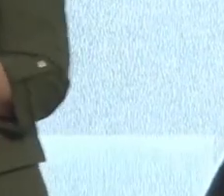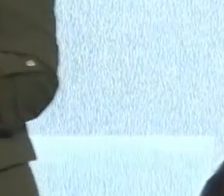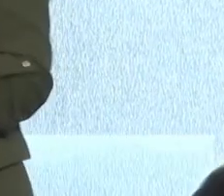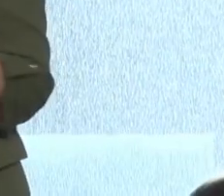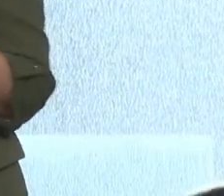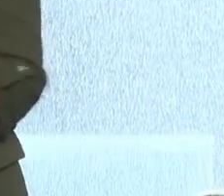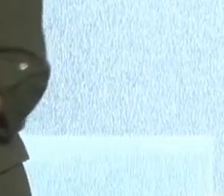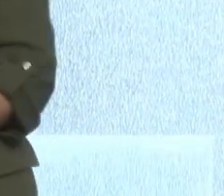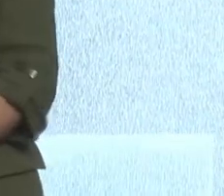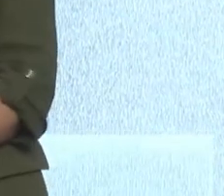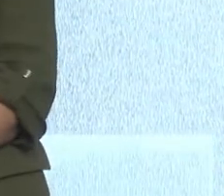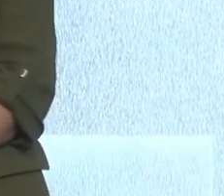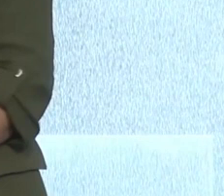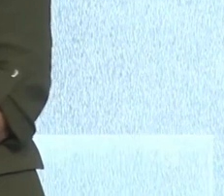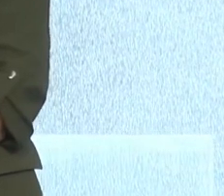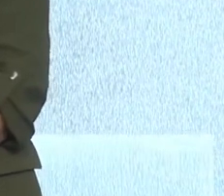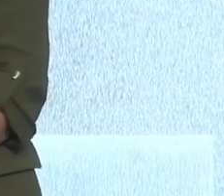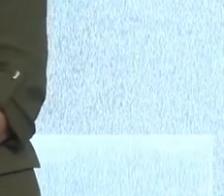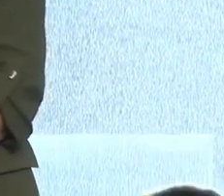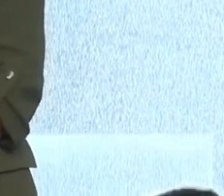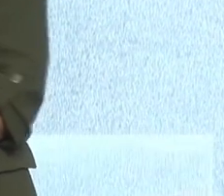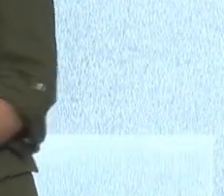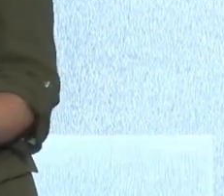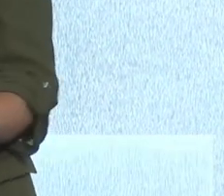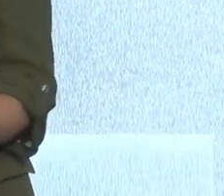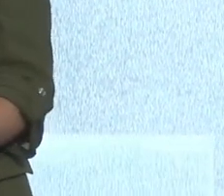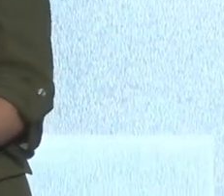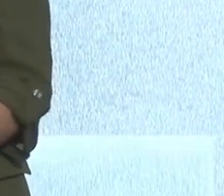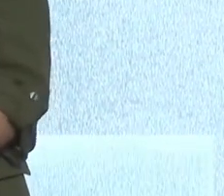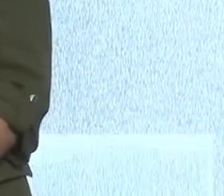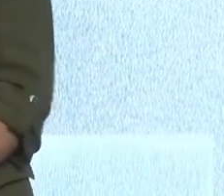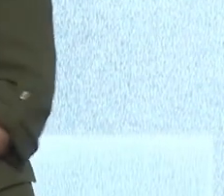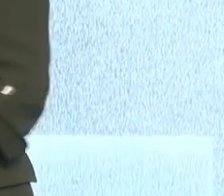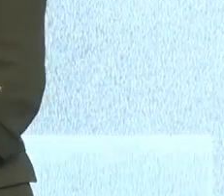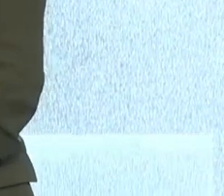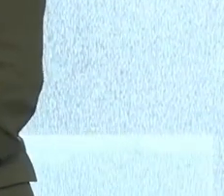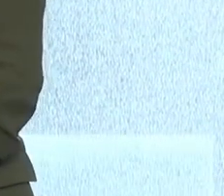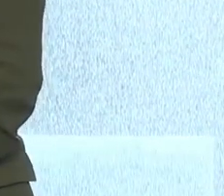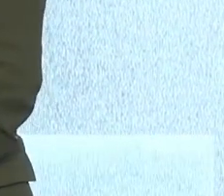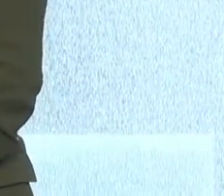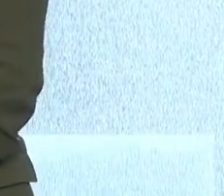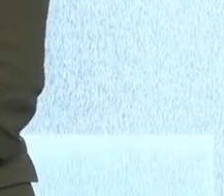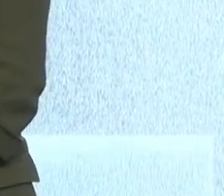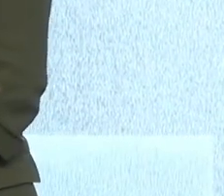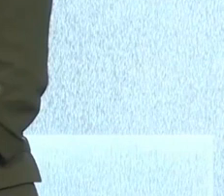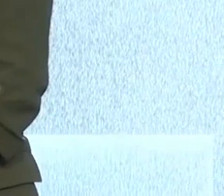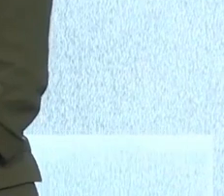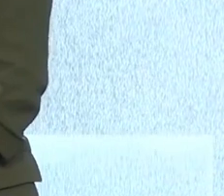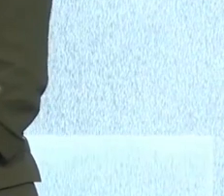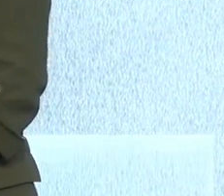And welcome to the 13th annual Celebrating Women in Conservation Breakfast. What